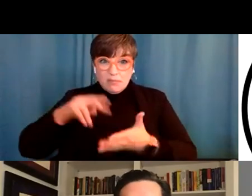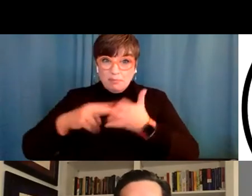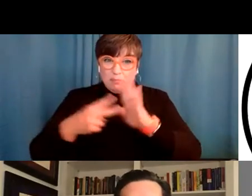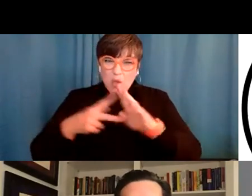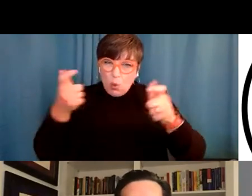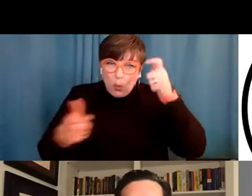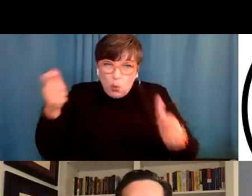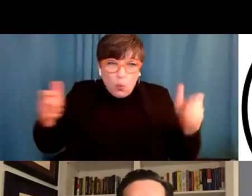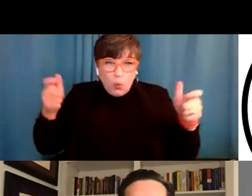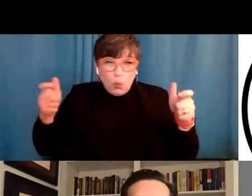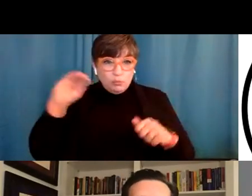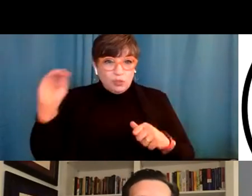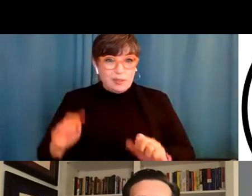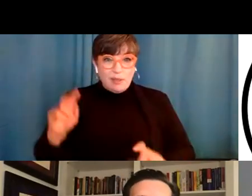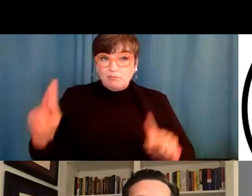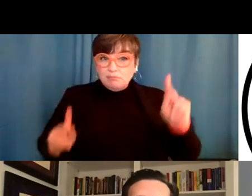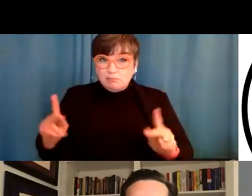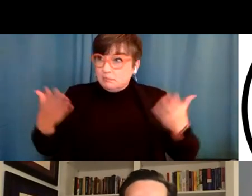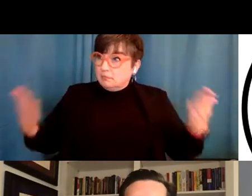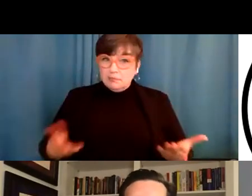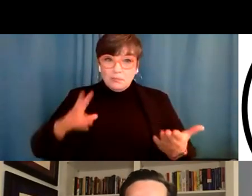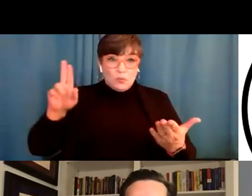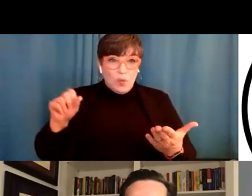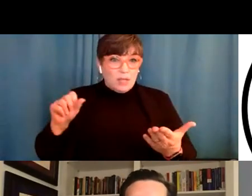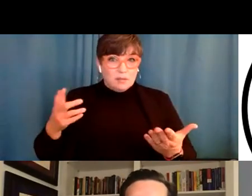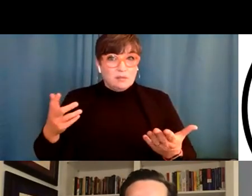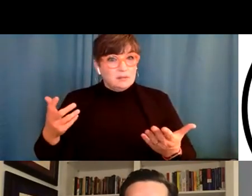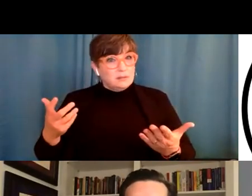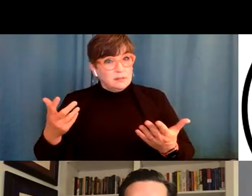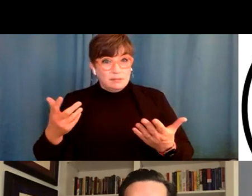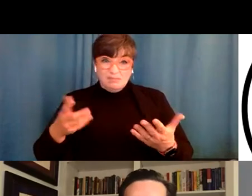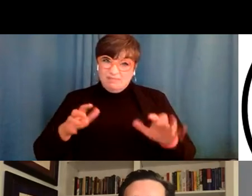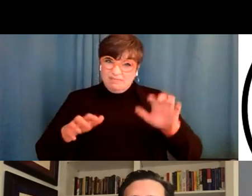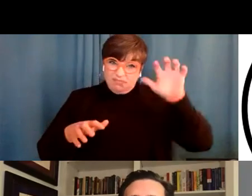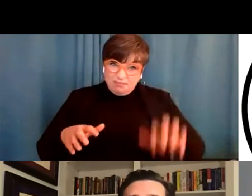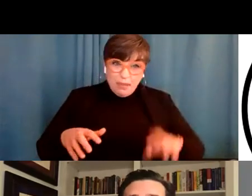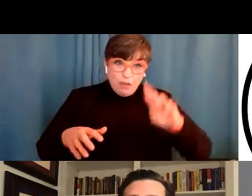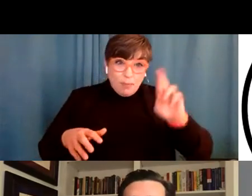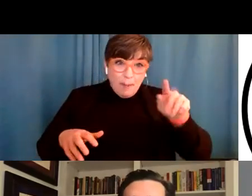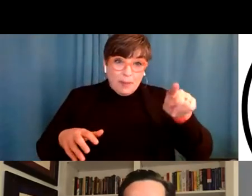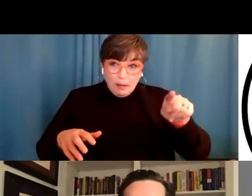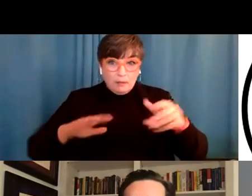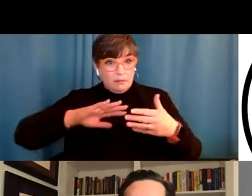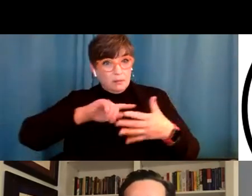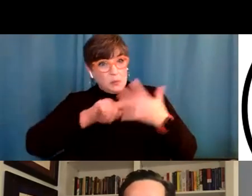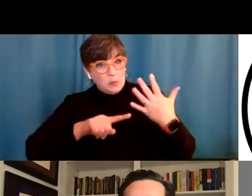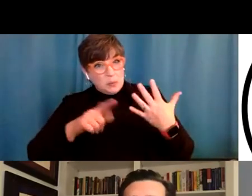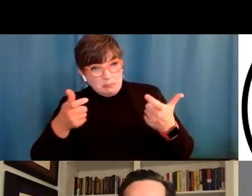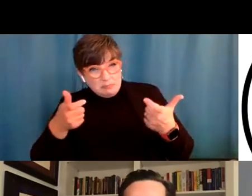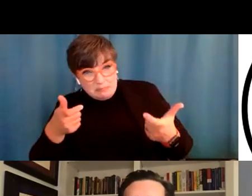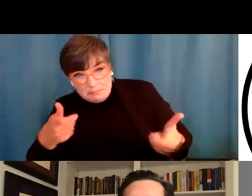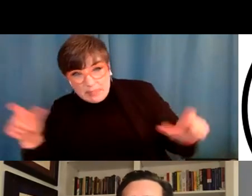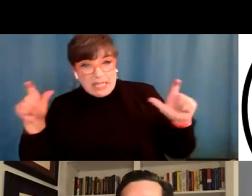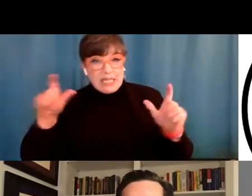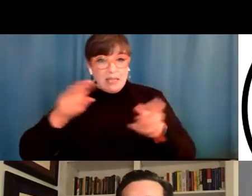particularly within the constellation of Republican sympathizers, a large chunk of them